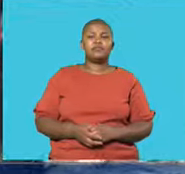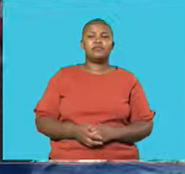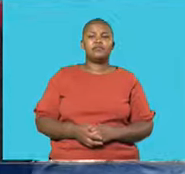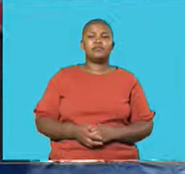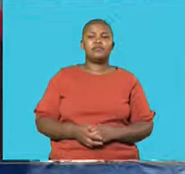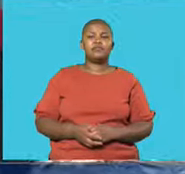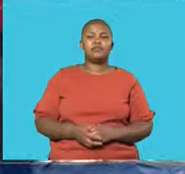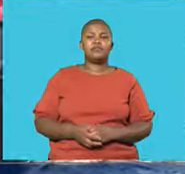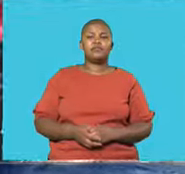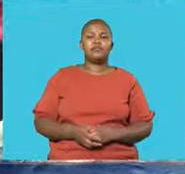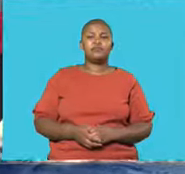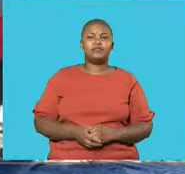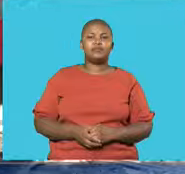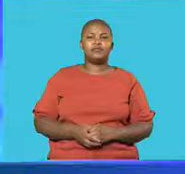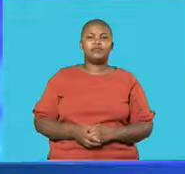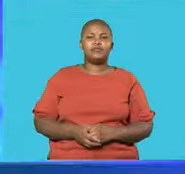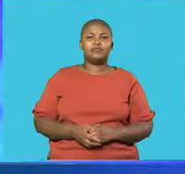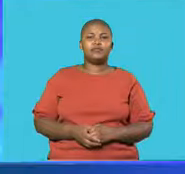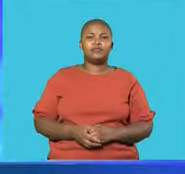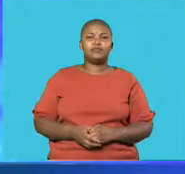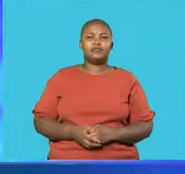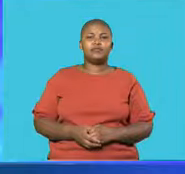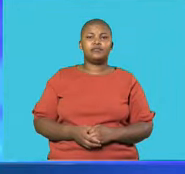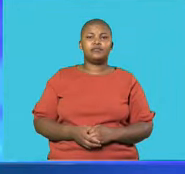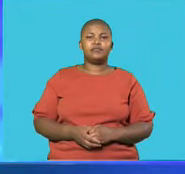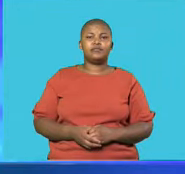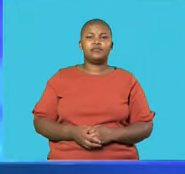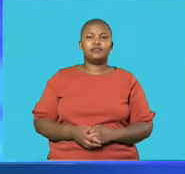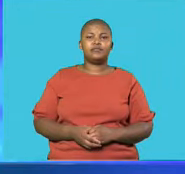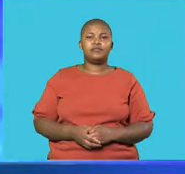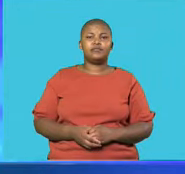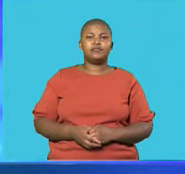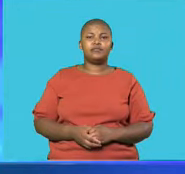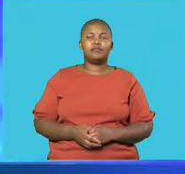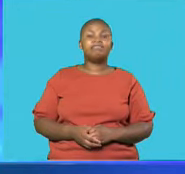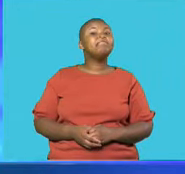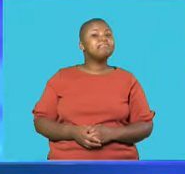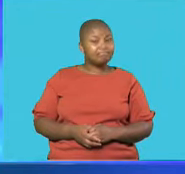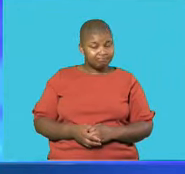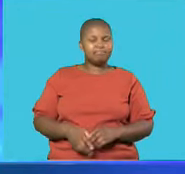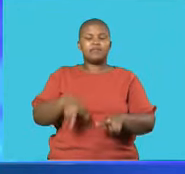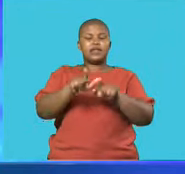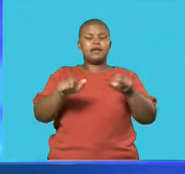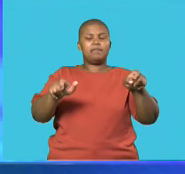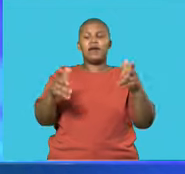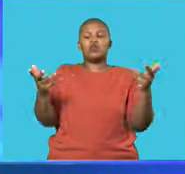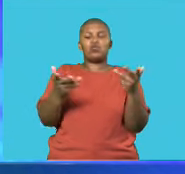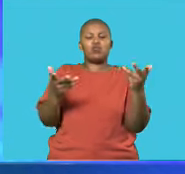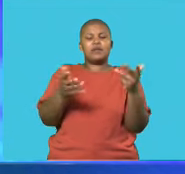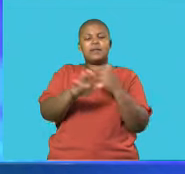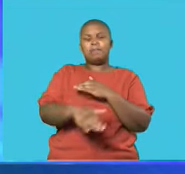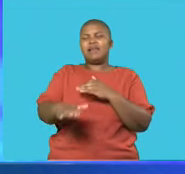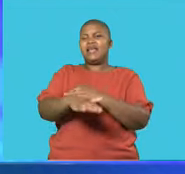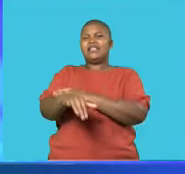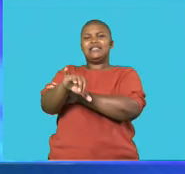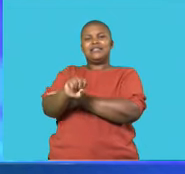ngingujabulanisele, ngise Alexandra. Meanwhile, the residents of a Stjwetla informal settlement in Alexandra have raised